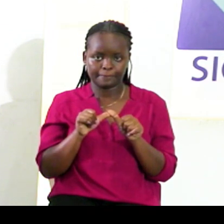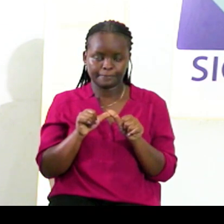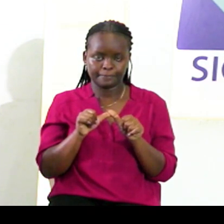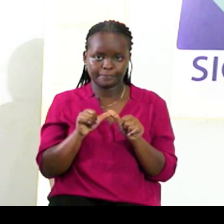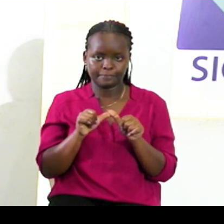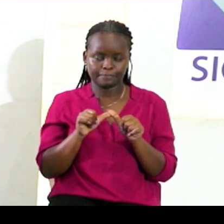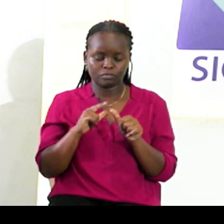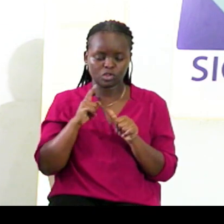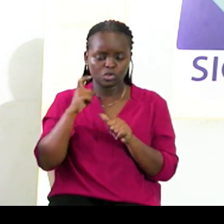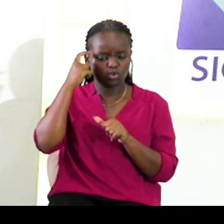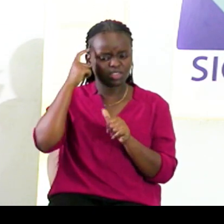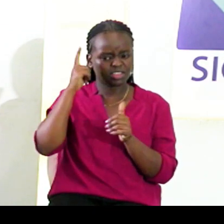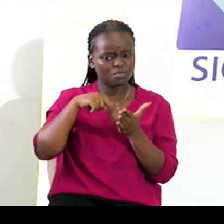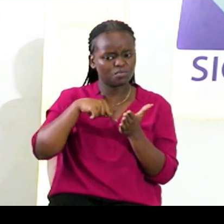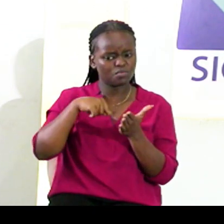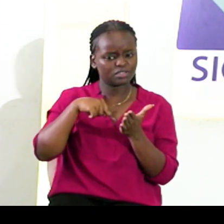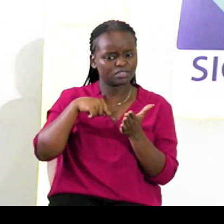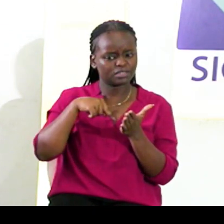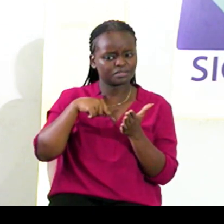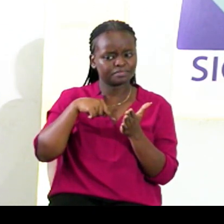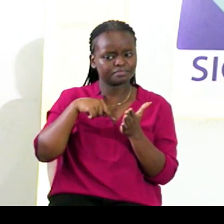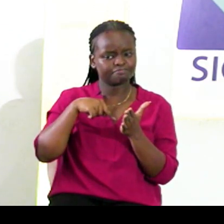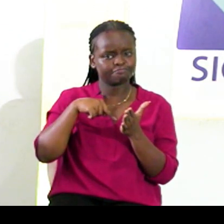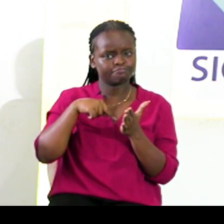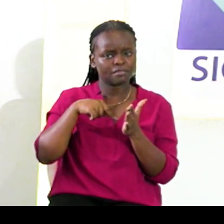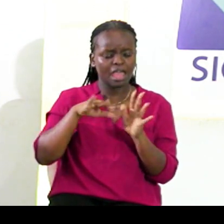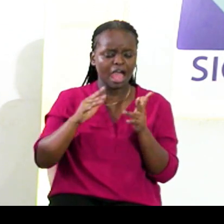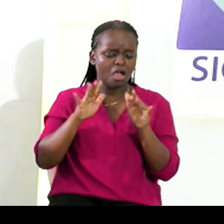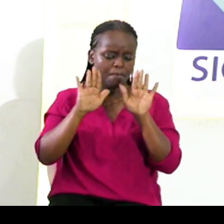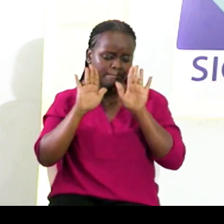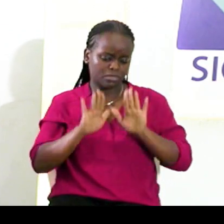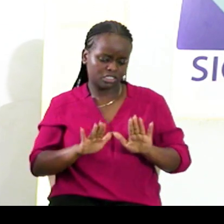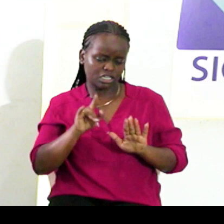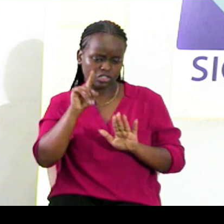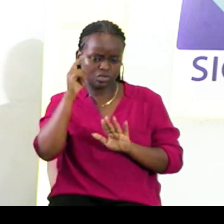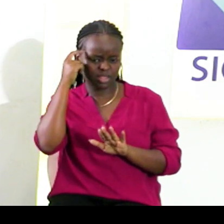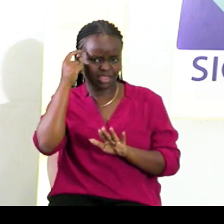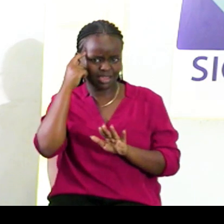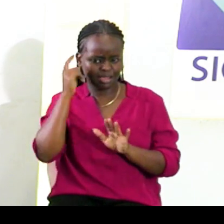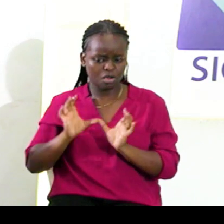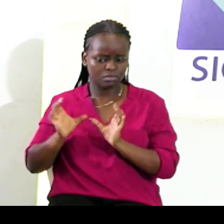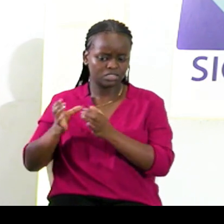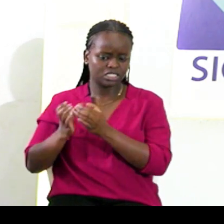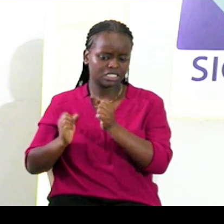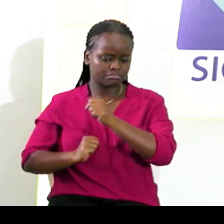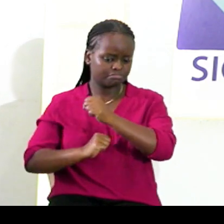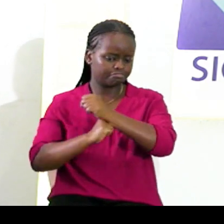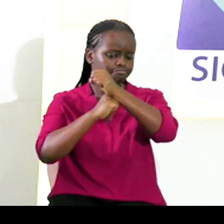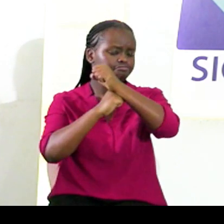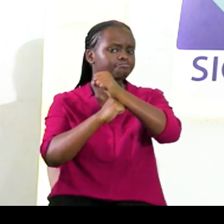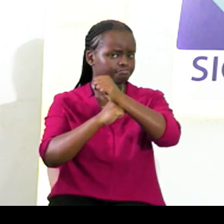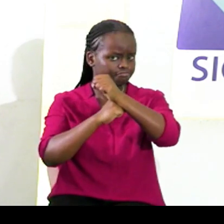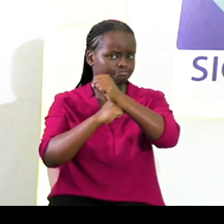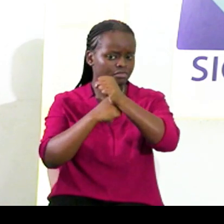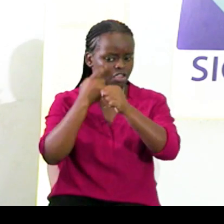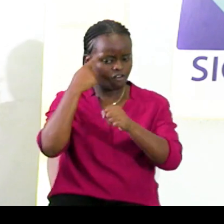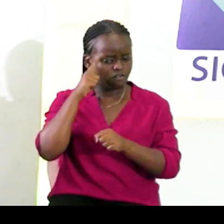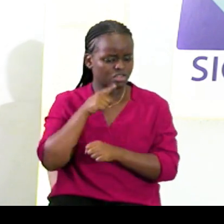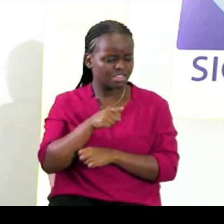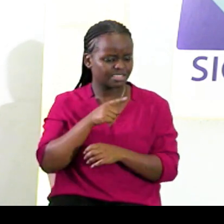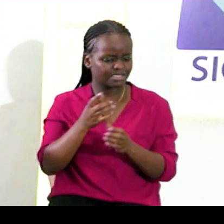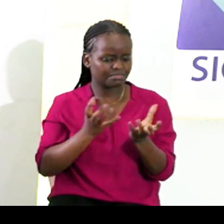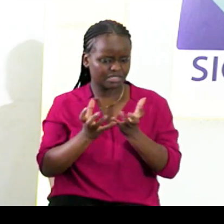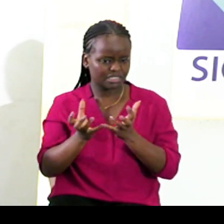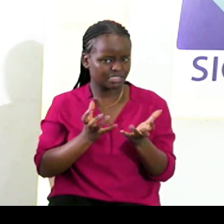how do you think, or rather, how important do you think community support is for these